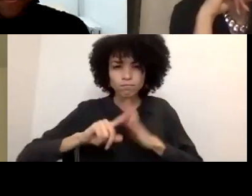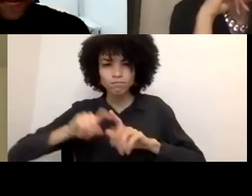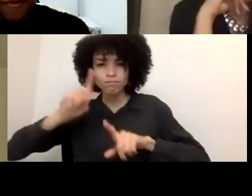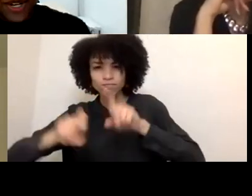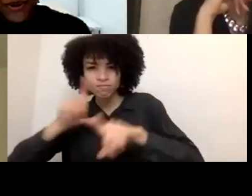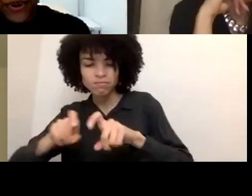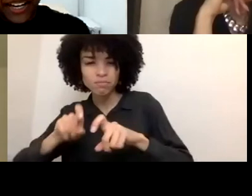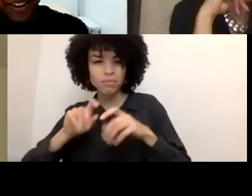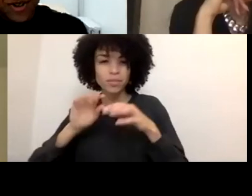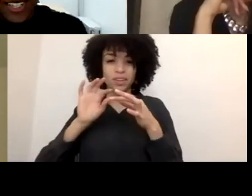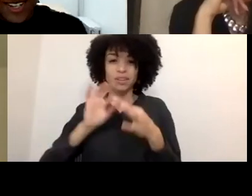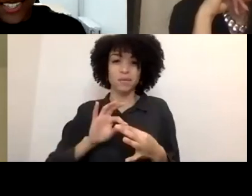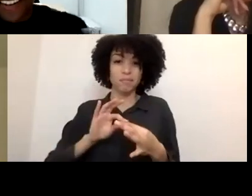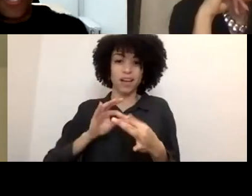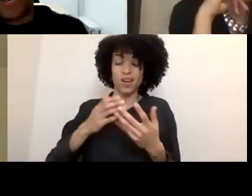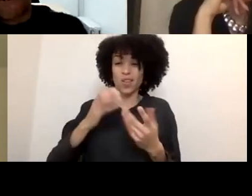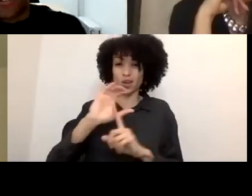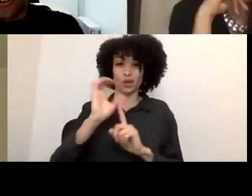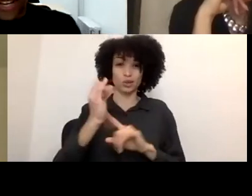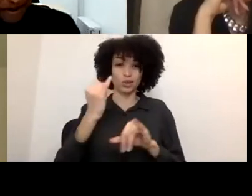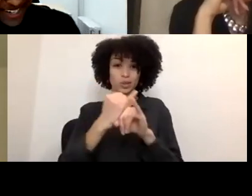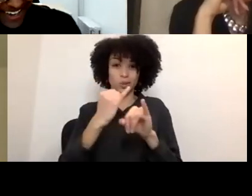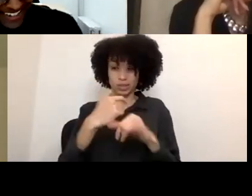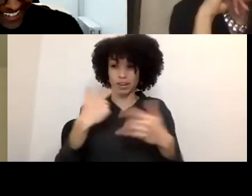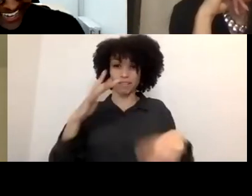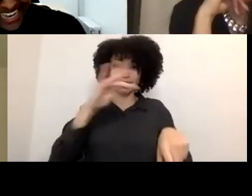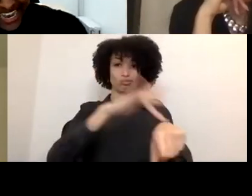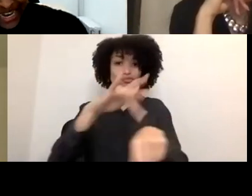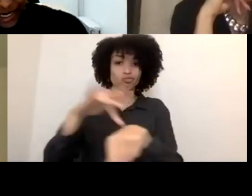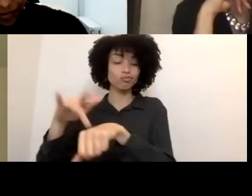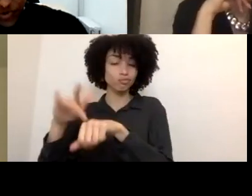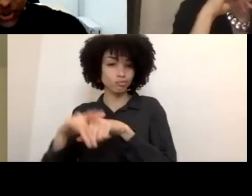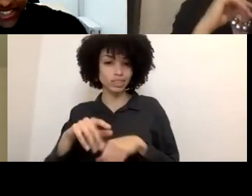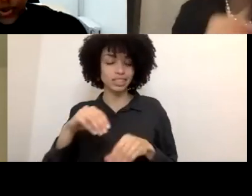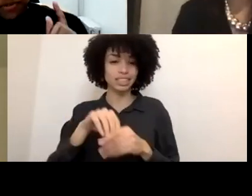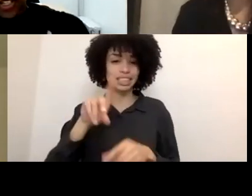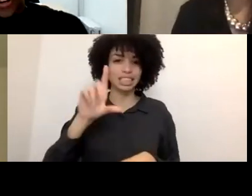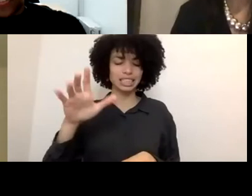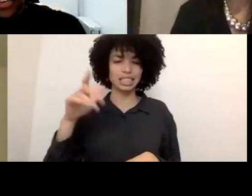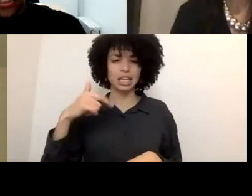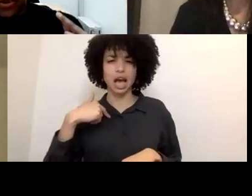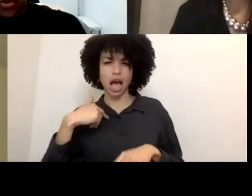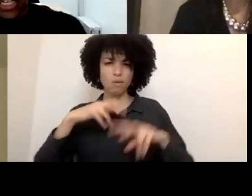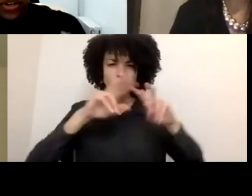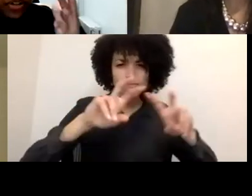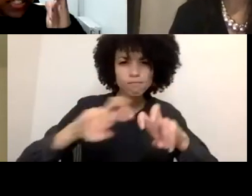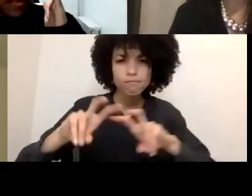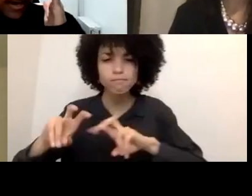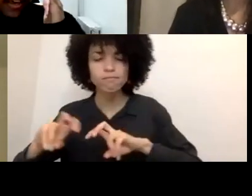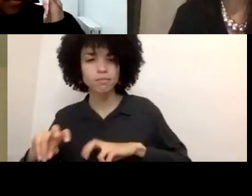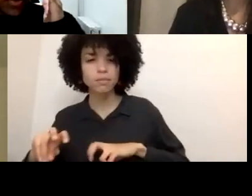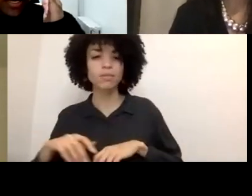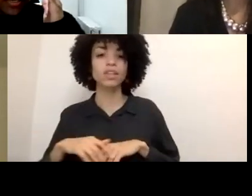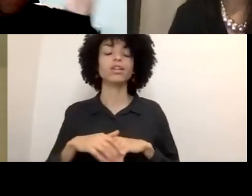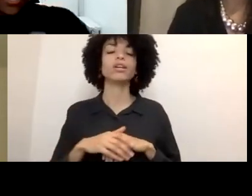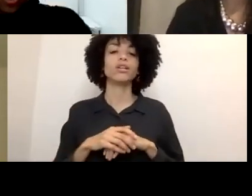about some of the, cultural institutions that I visited when I was growing up in DC. So that's one perspective I think that was really critical to